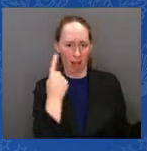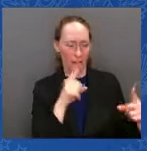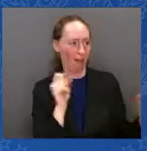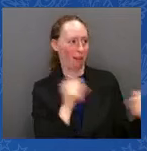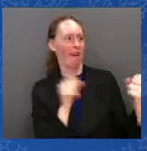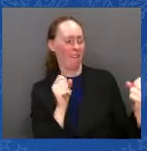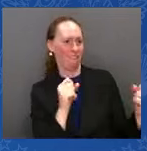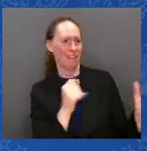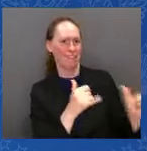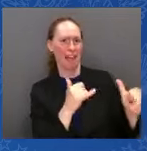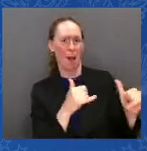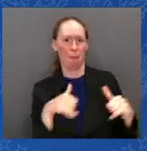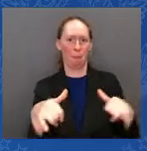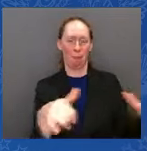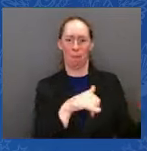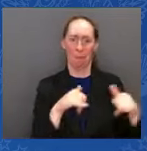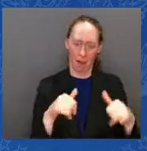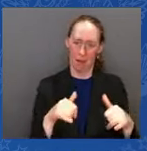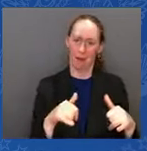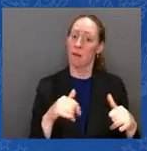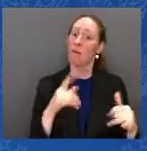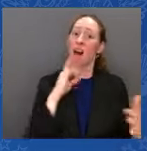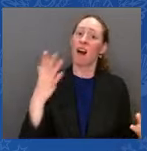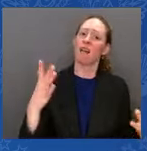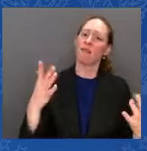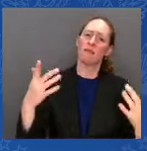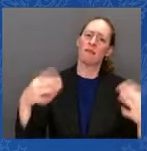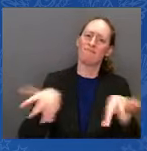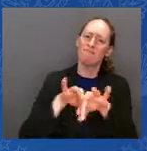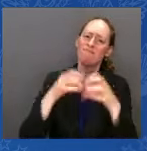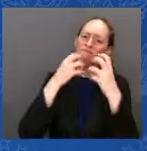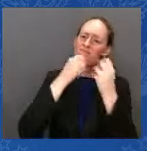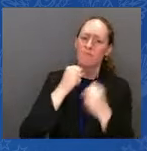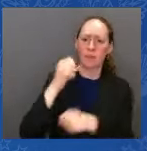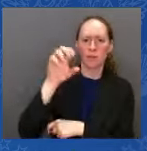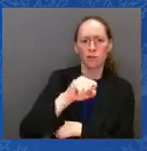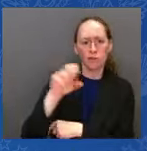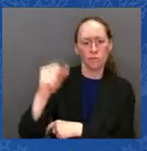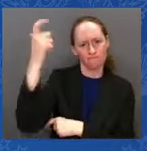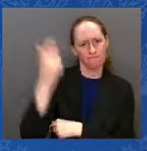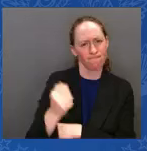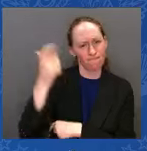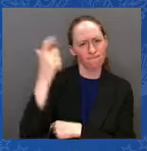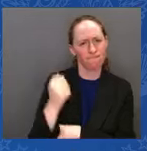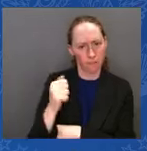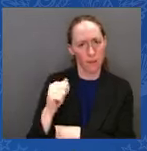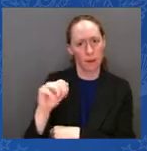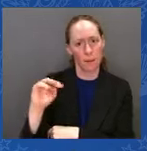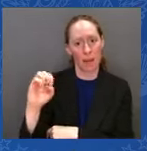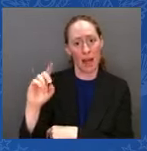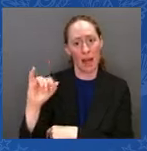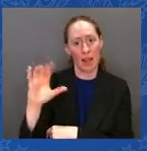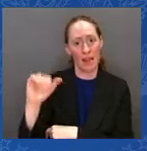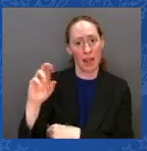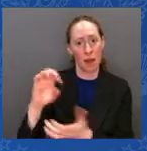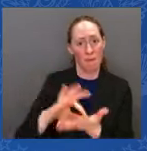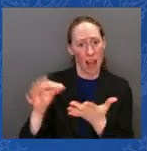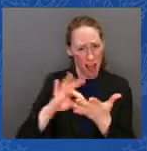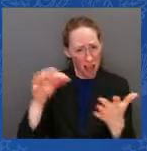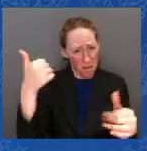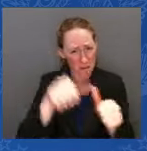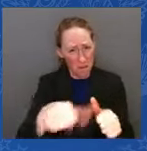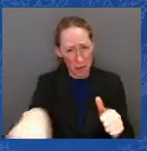to protect Social Security and Medicare from any cuts. Remember, I said, now let me get this straight. You're not going to cut Medicare. You're not going to cut. So they said, that's